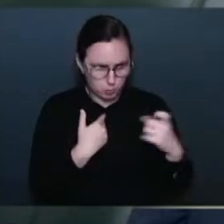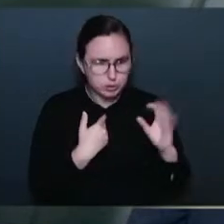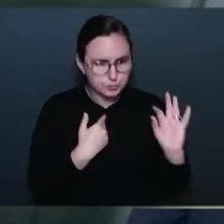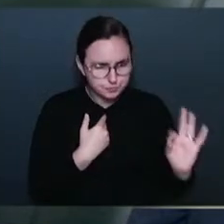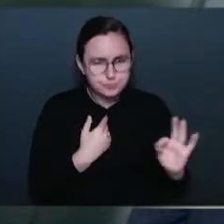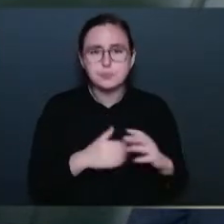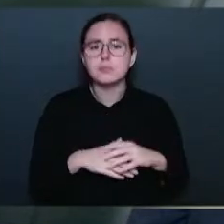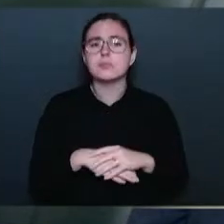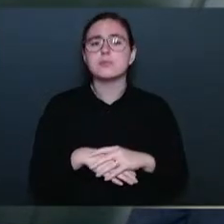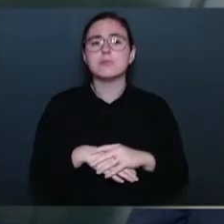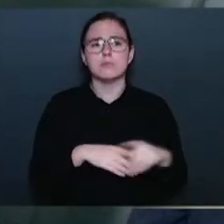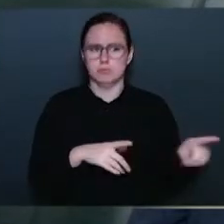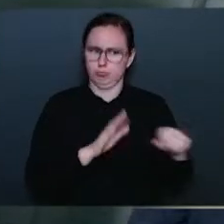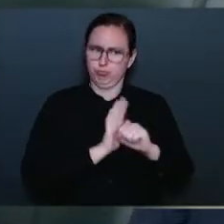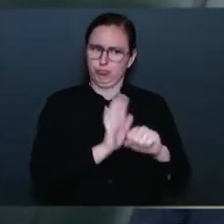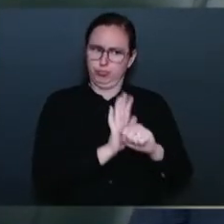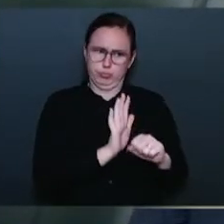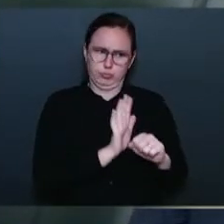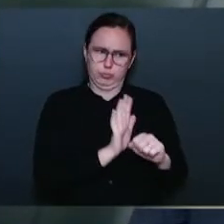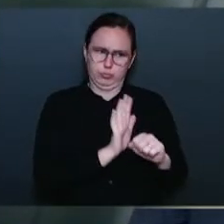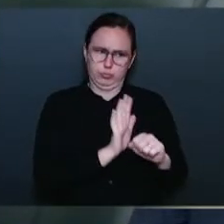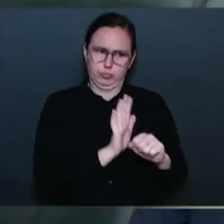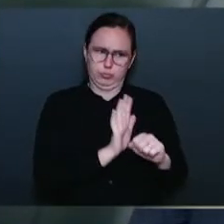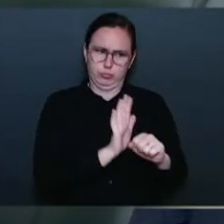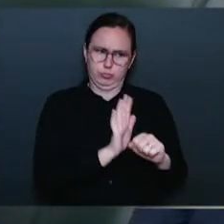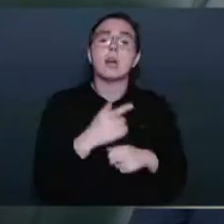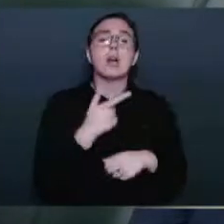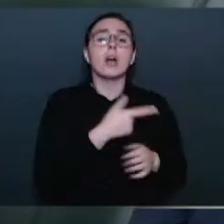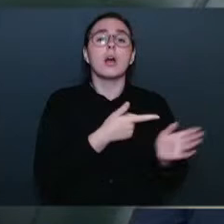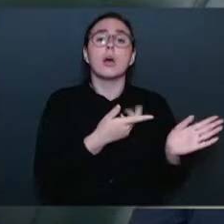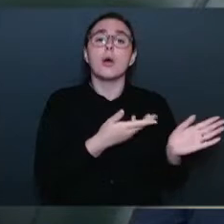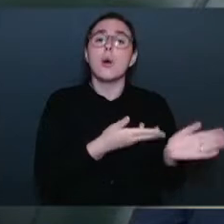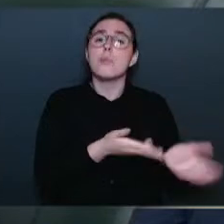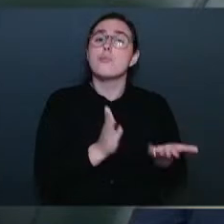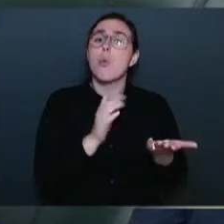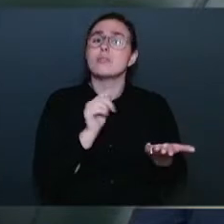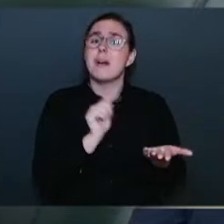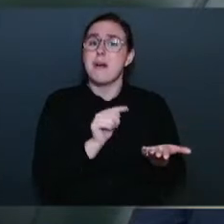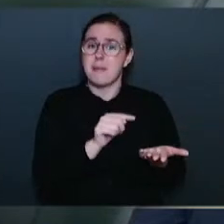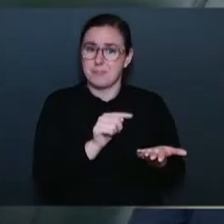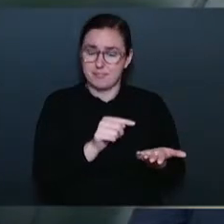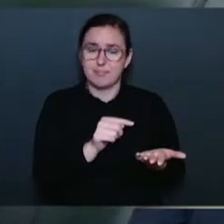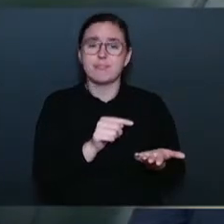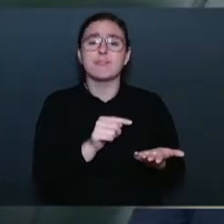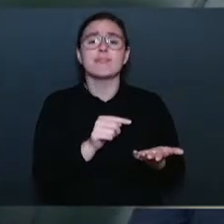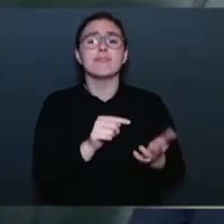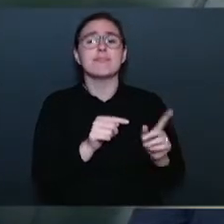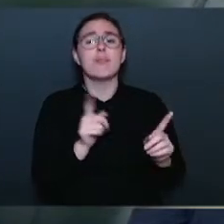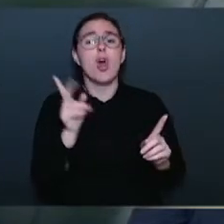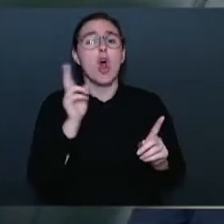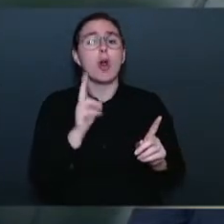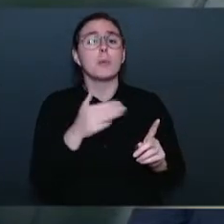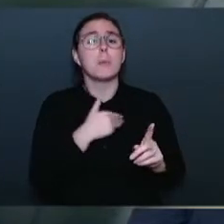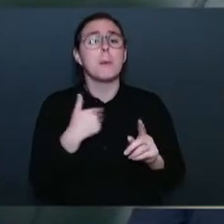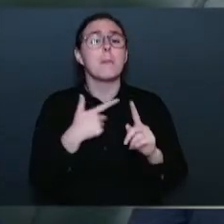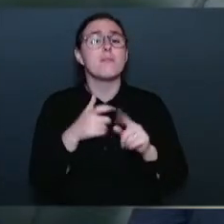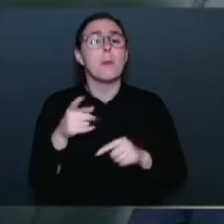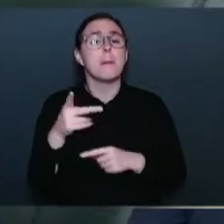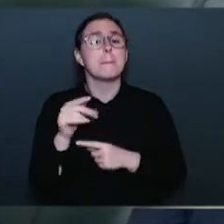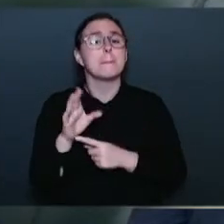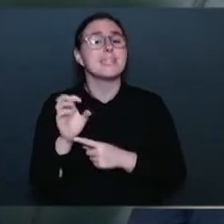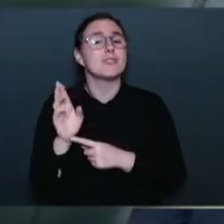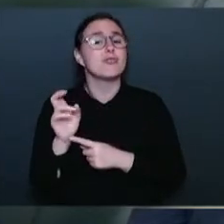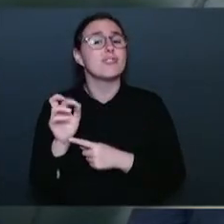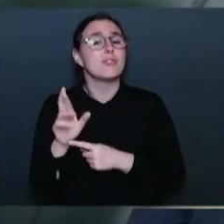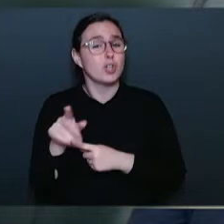that she brought up the honorable member for peace River's uh Bill Bill 202 Bill 202. uh because I know that that will